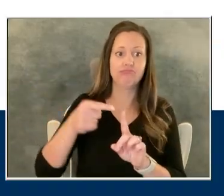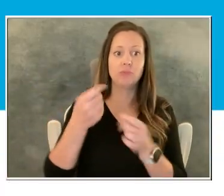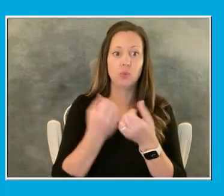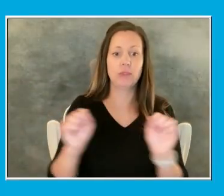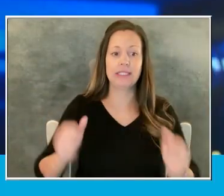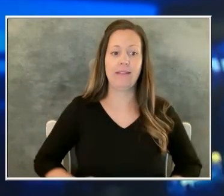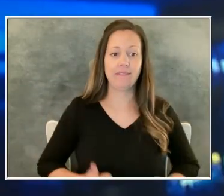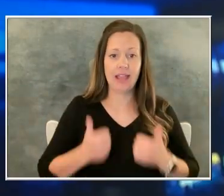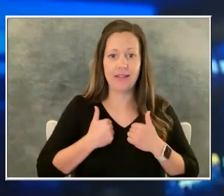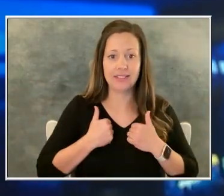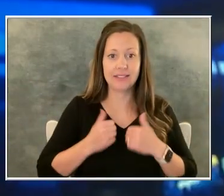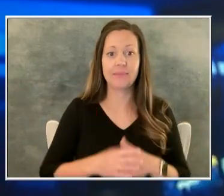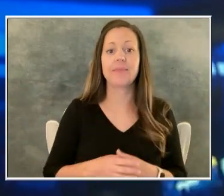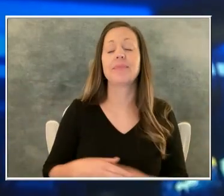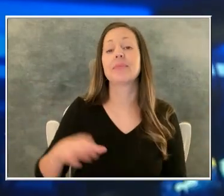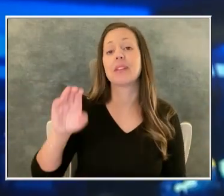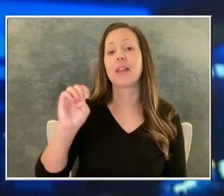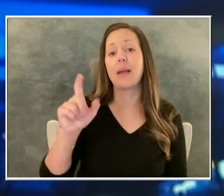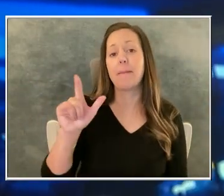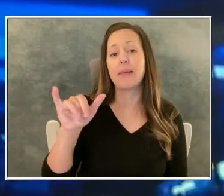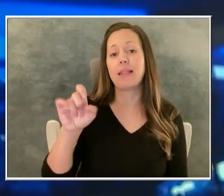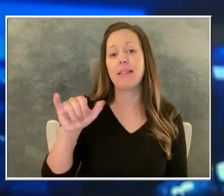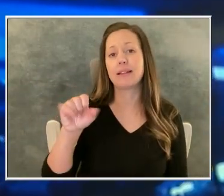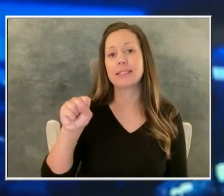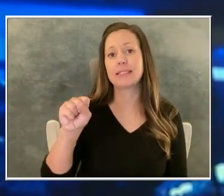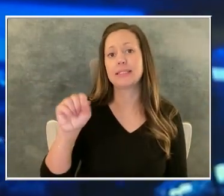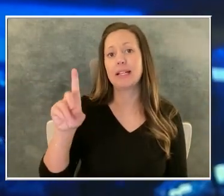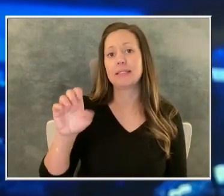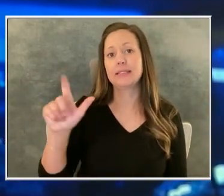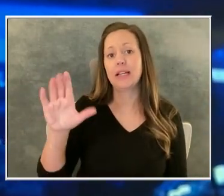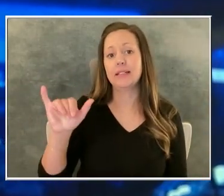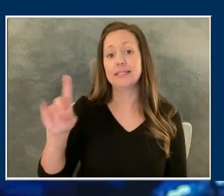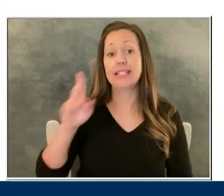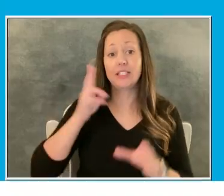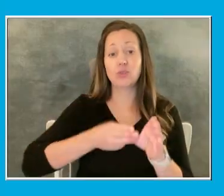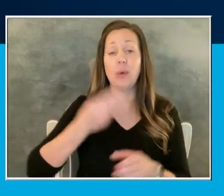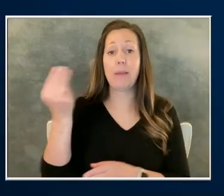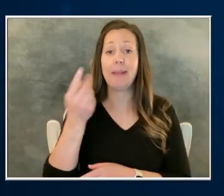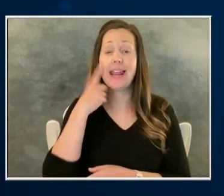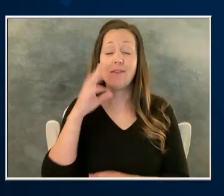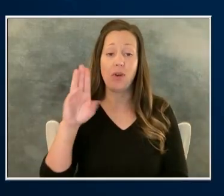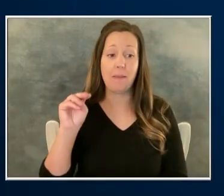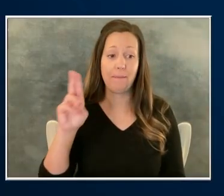lives. I'm Alexis Del Cid. Join us Monday for the Morning Medical Update.